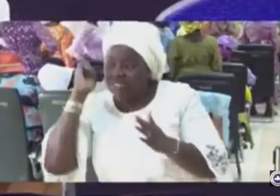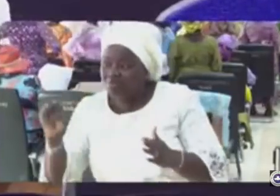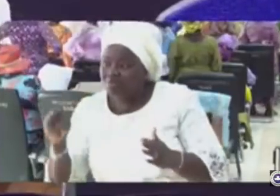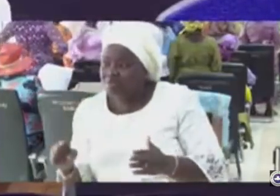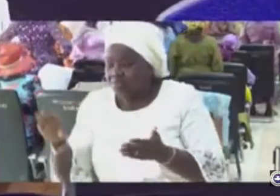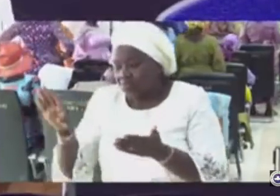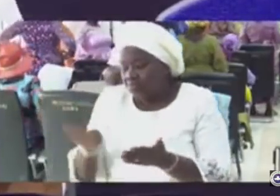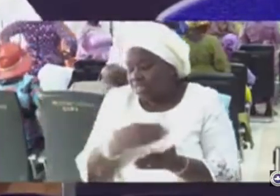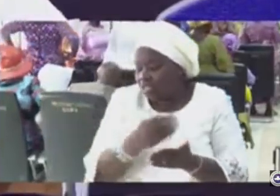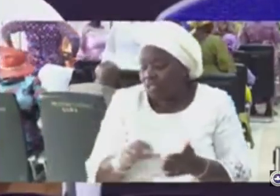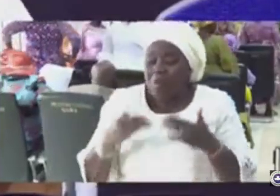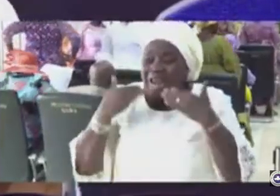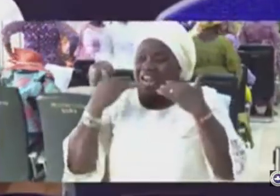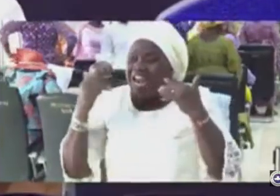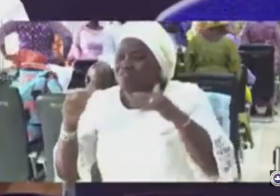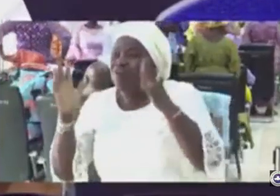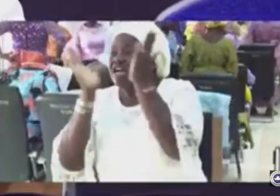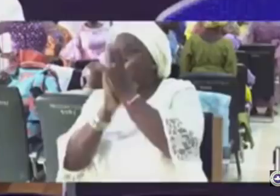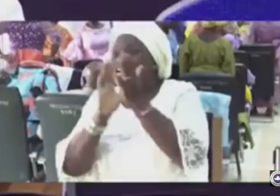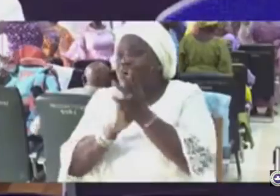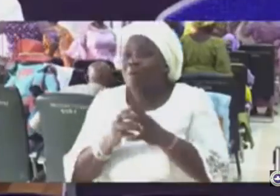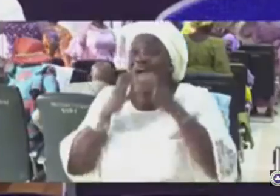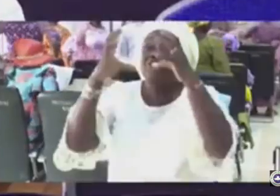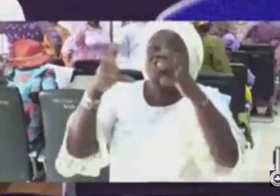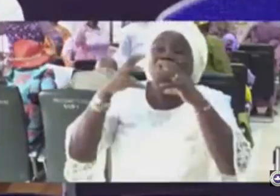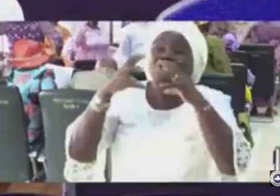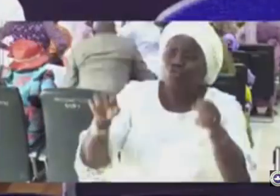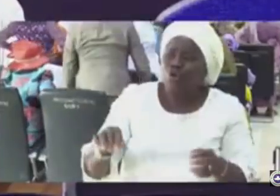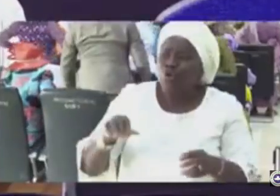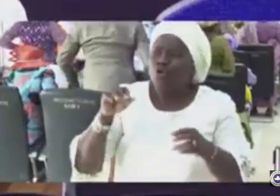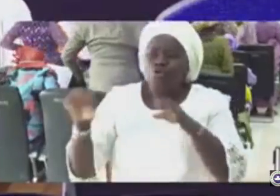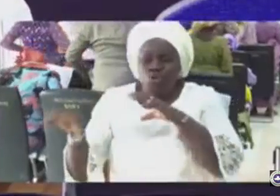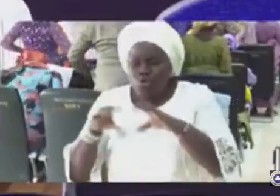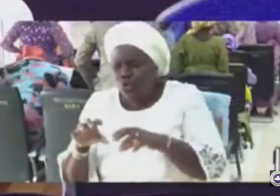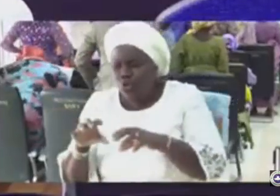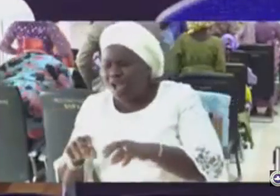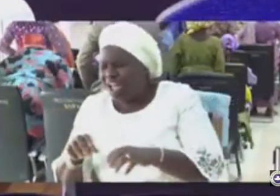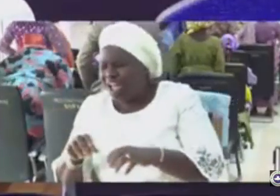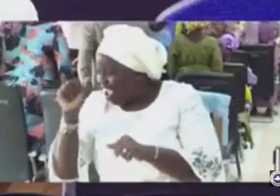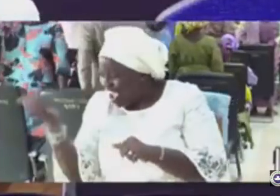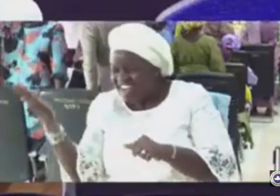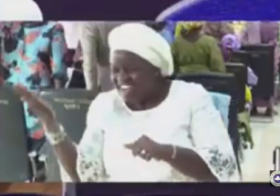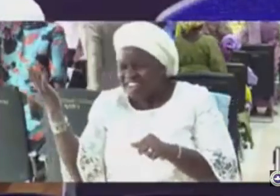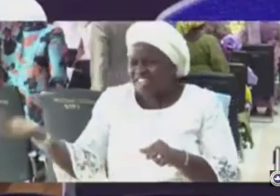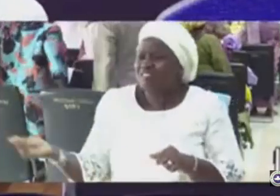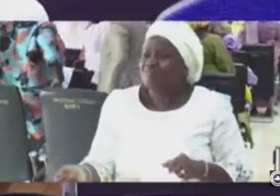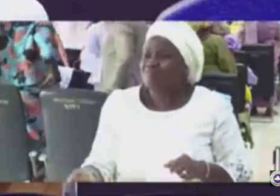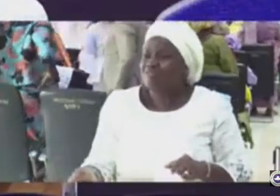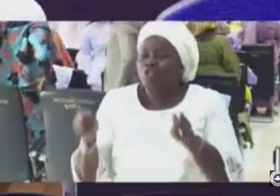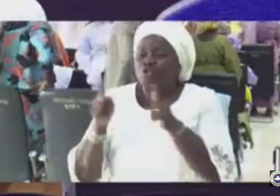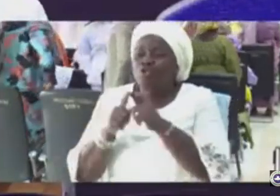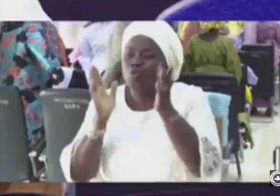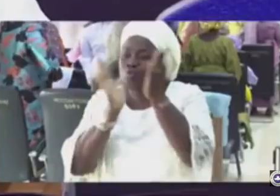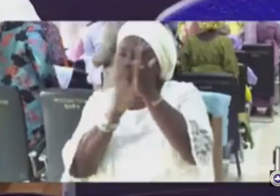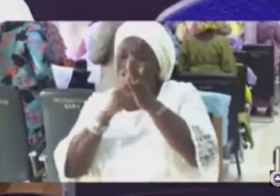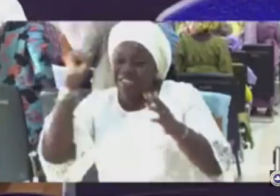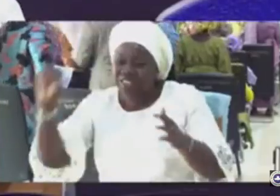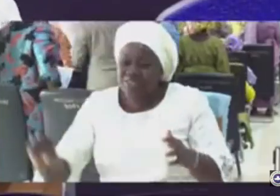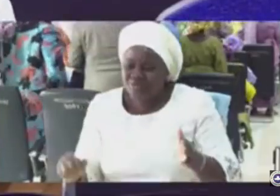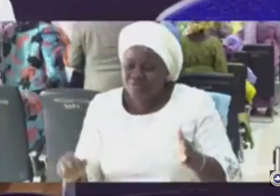unto him. Just show him your own appreciation. Let's go ahead and begin to praise God. Let's give